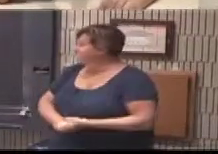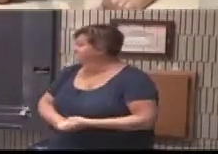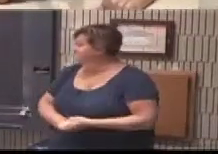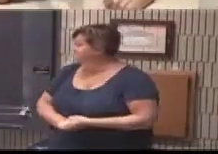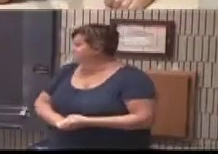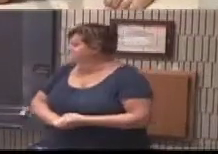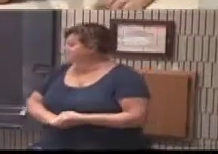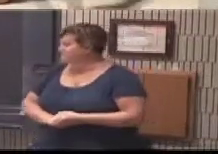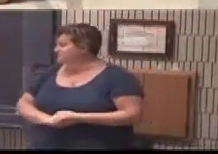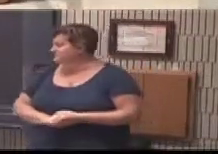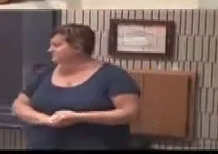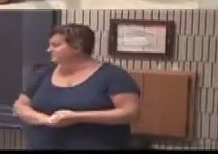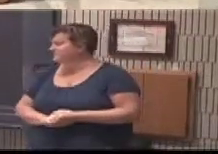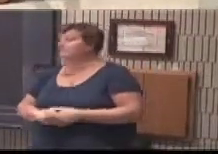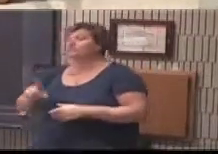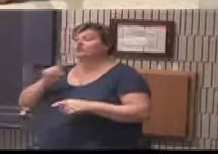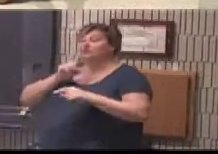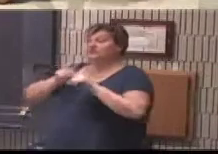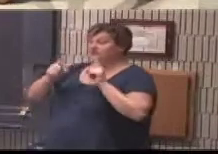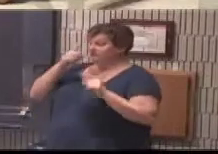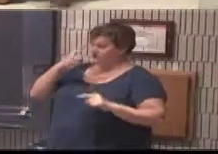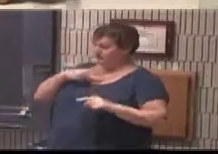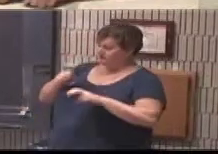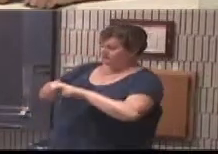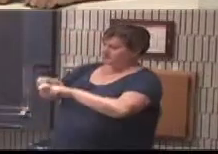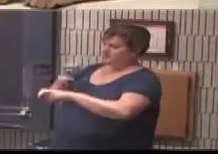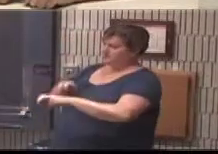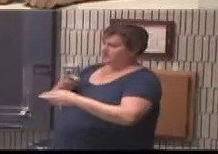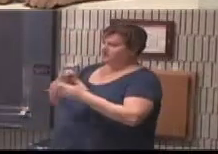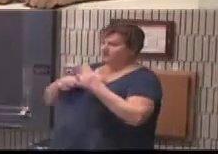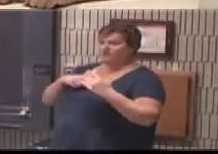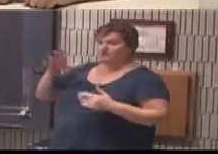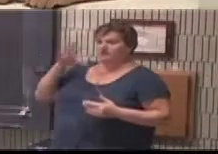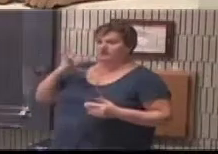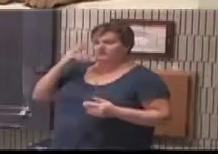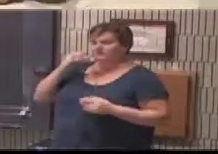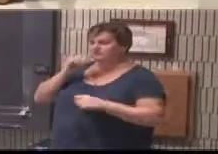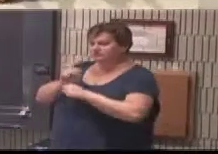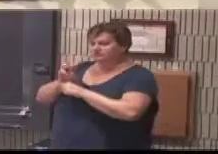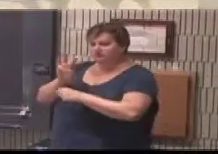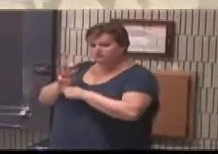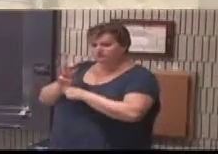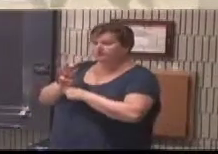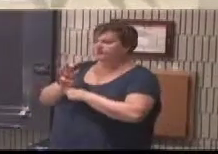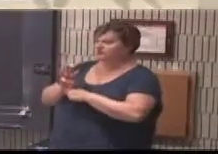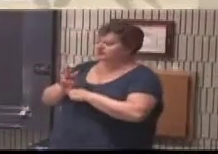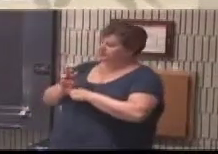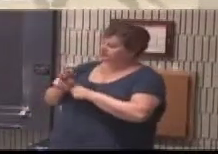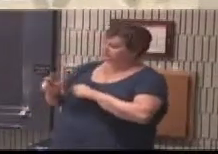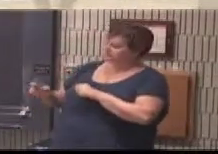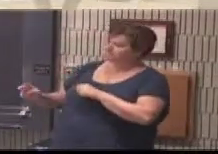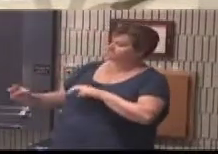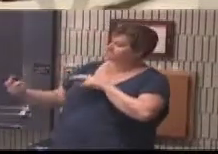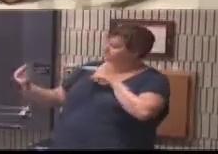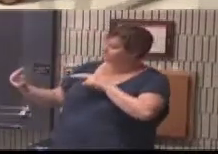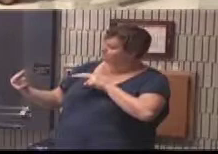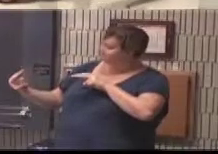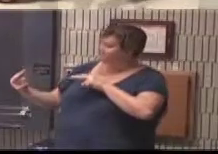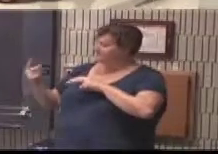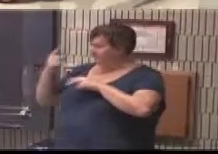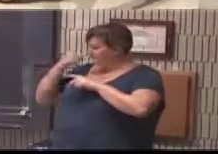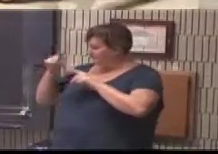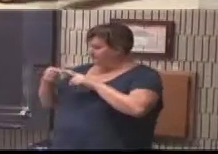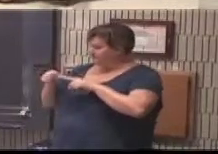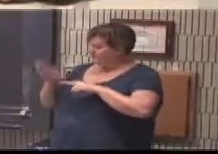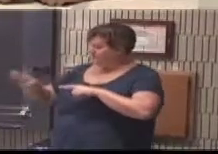So it was really different for me to step out of what I had done as a social worker, just looking face-to-face at patients and thinking